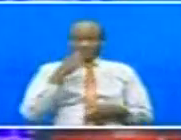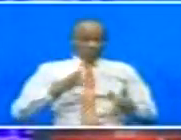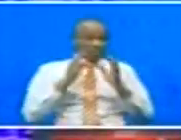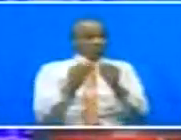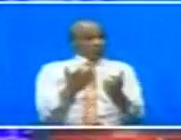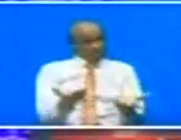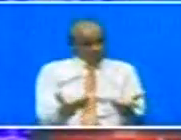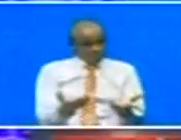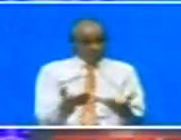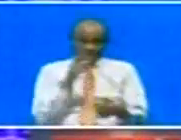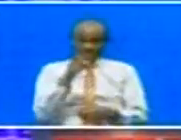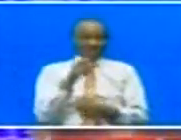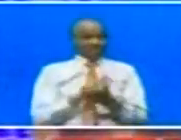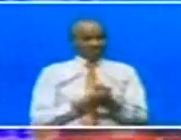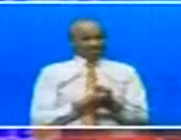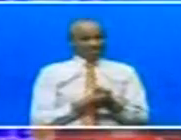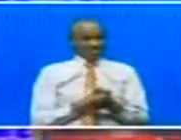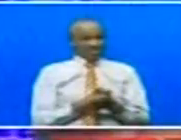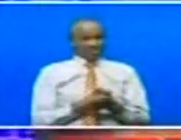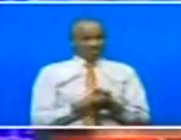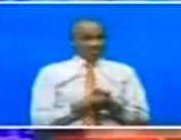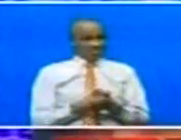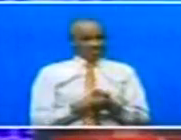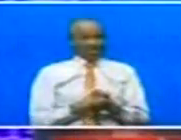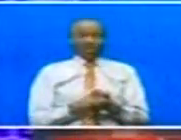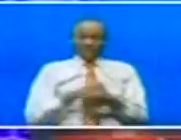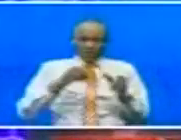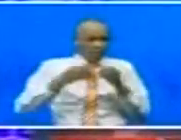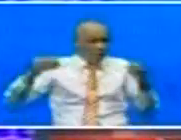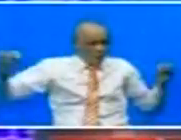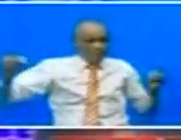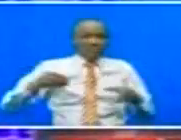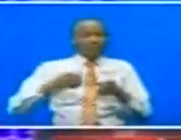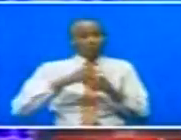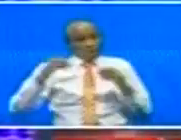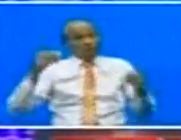as dealing with this issue, not on a short-term basis, but on a long-term basis, is this.